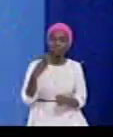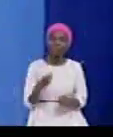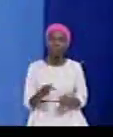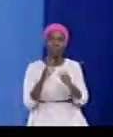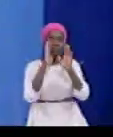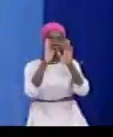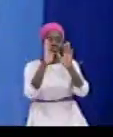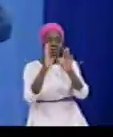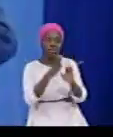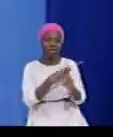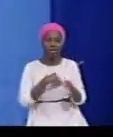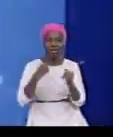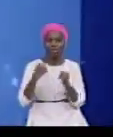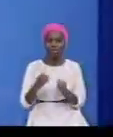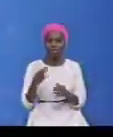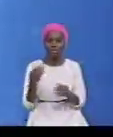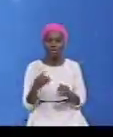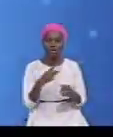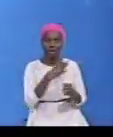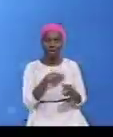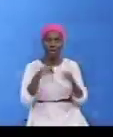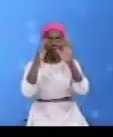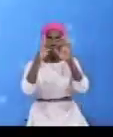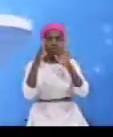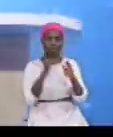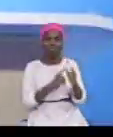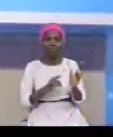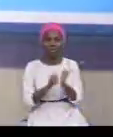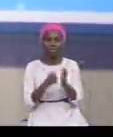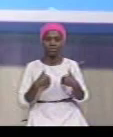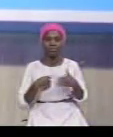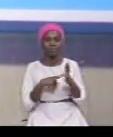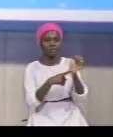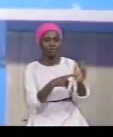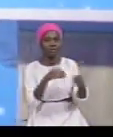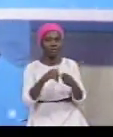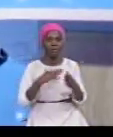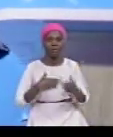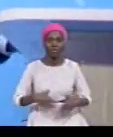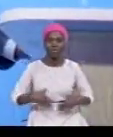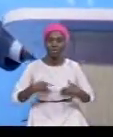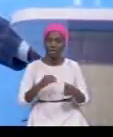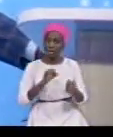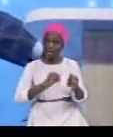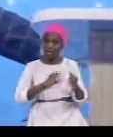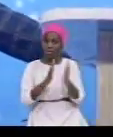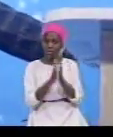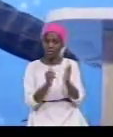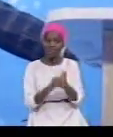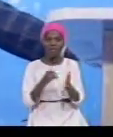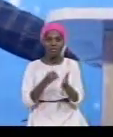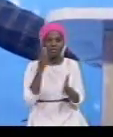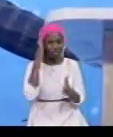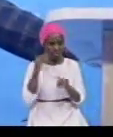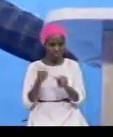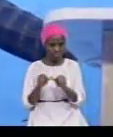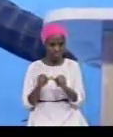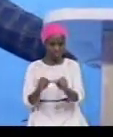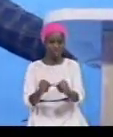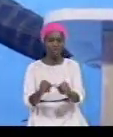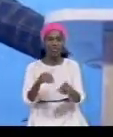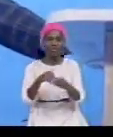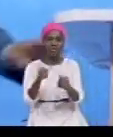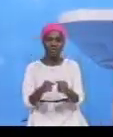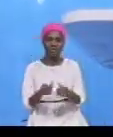power and the wonder of the Lord that has shown in our lives, I pray it will continue in